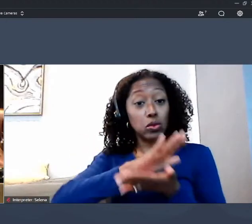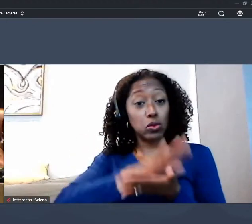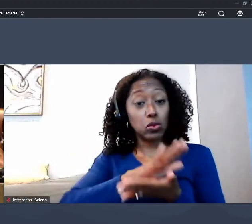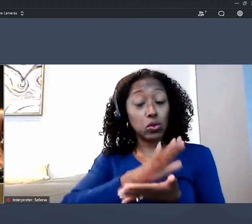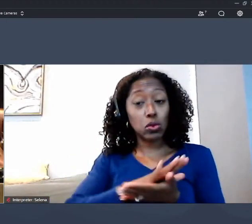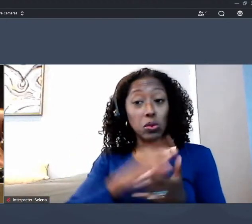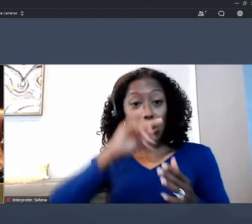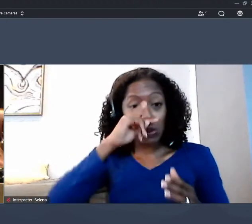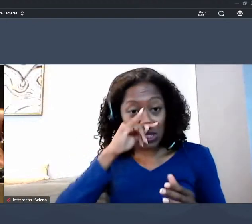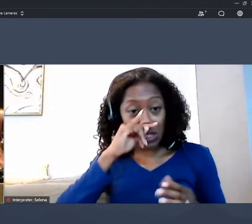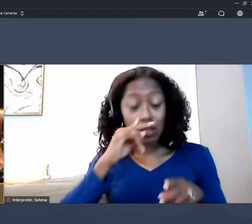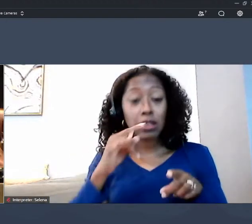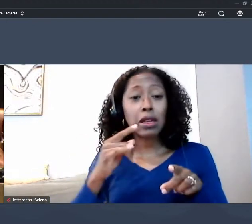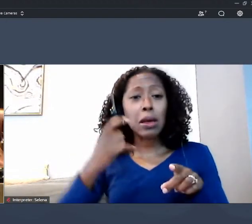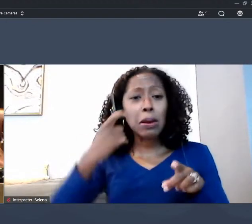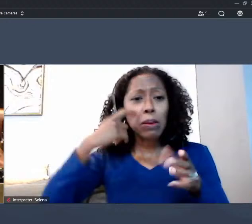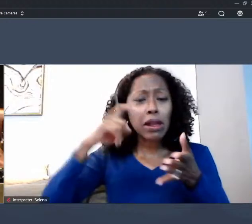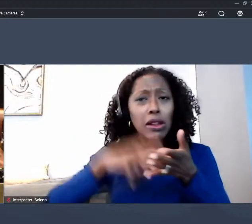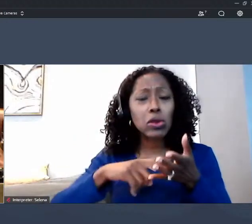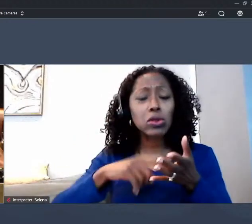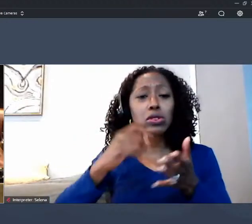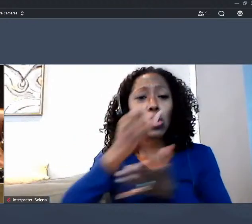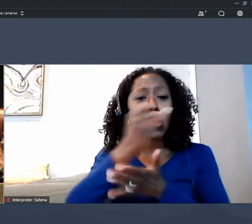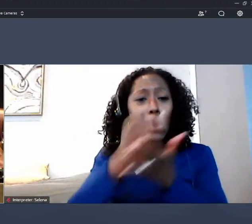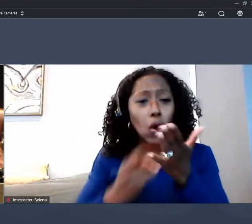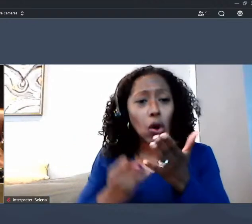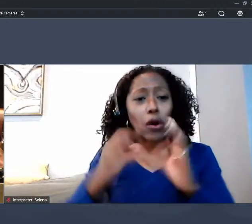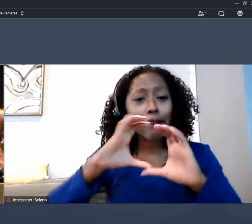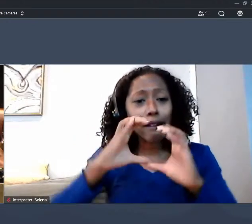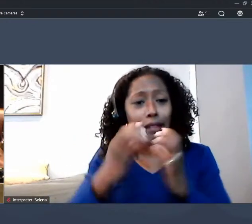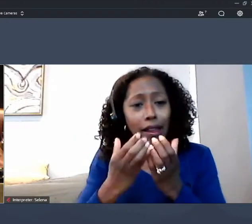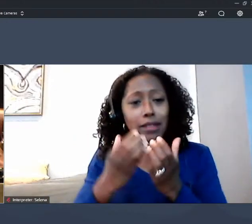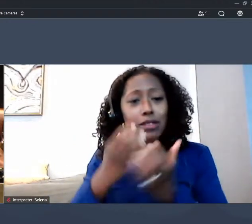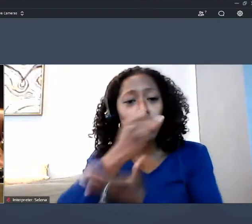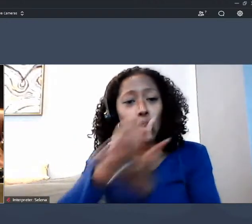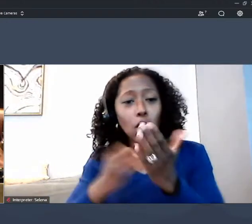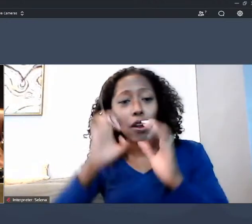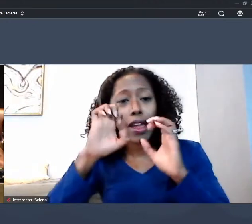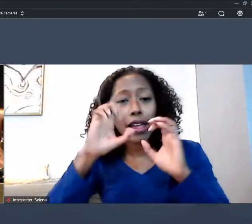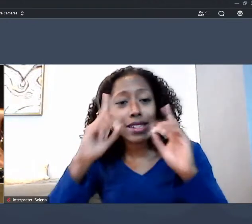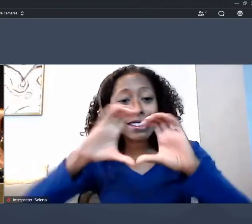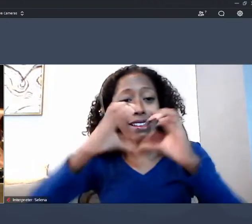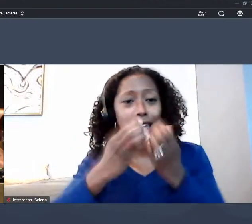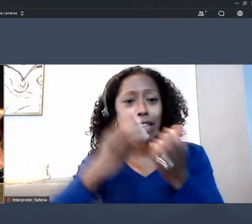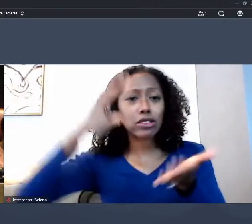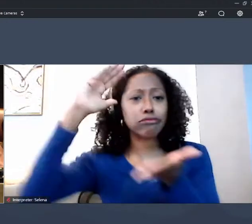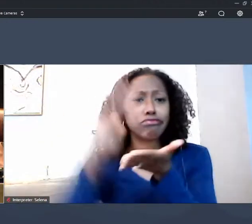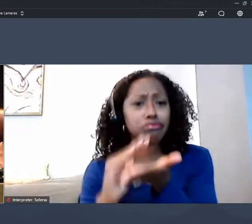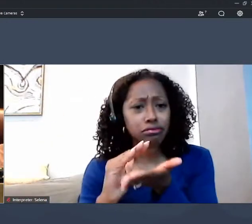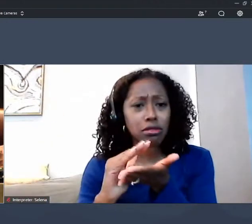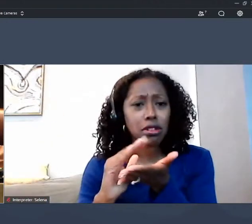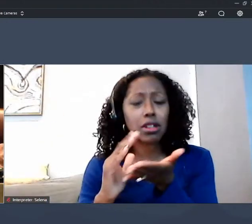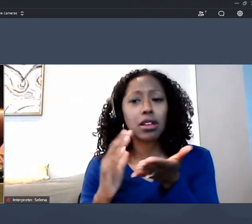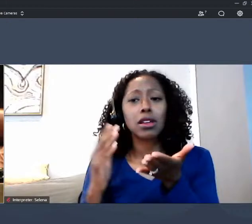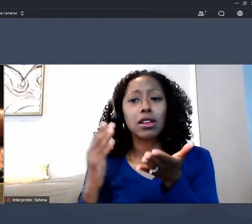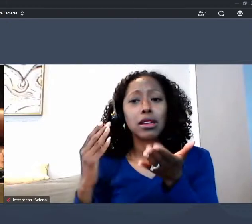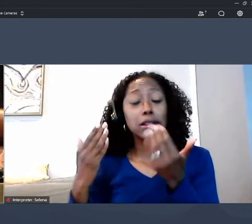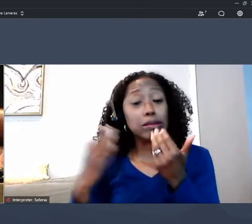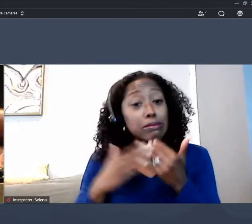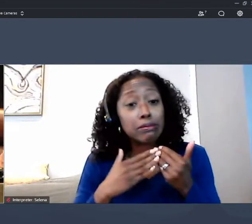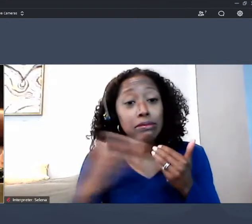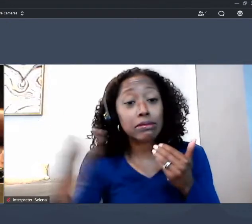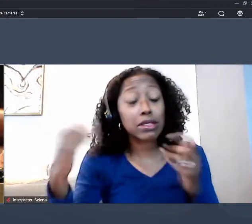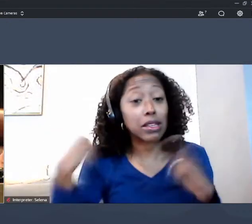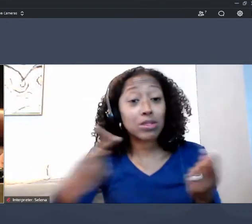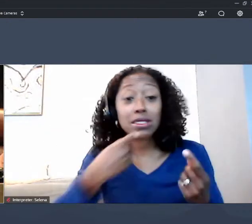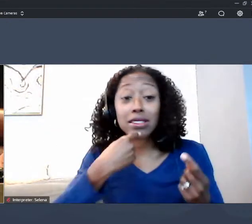the reduction of arts and arts education in the school system. So as I've also said, is that we might not be in